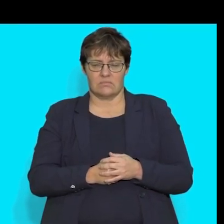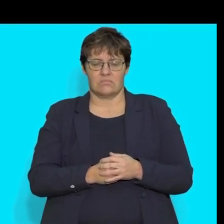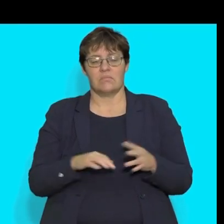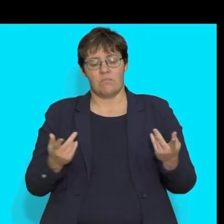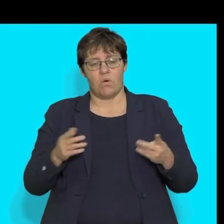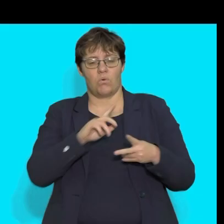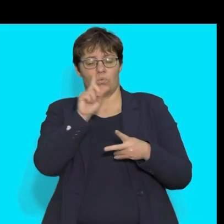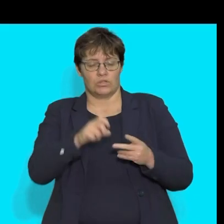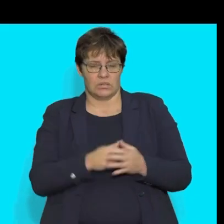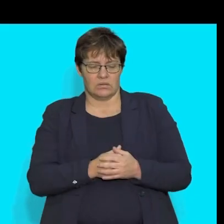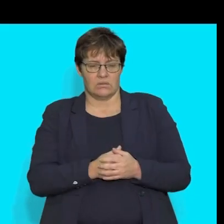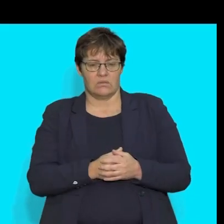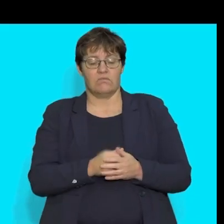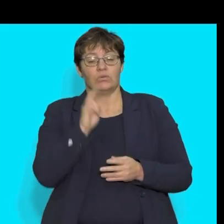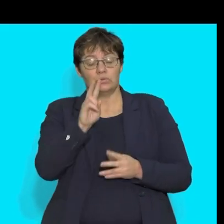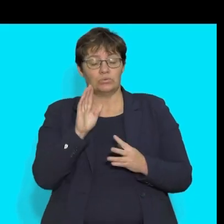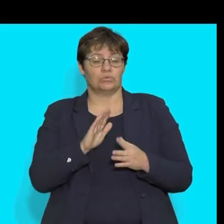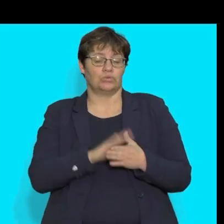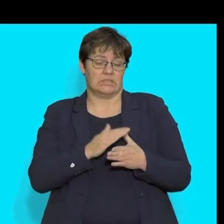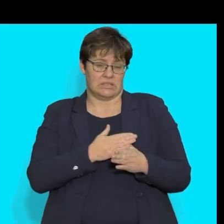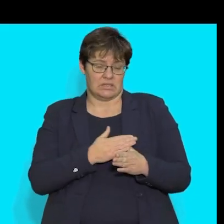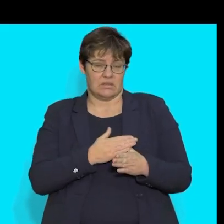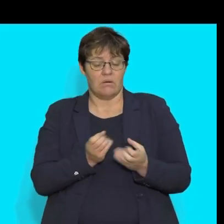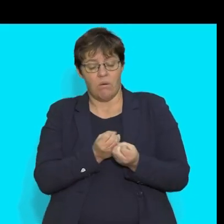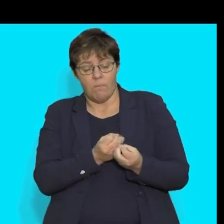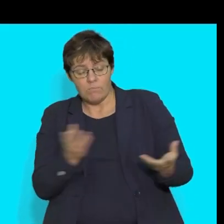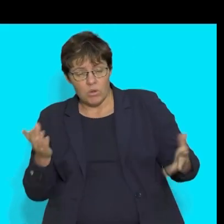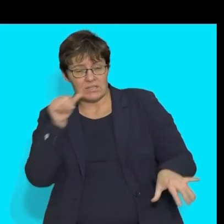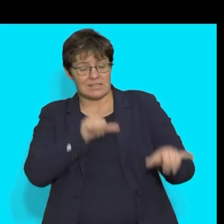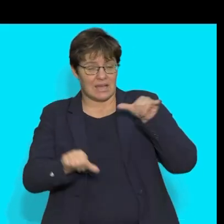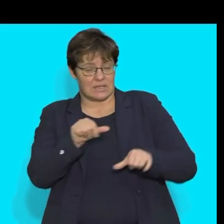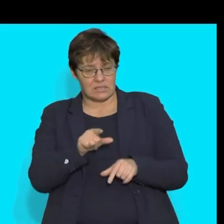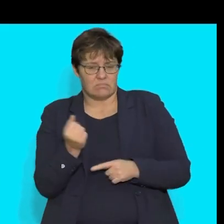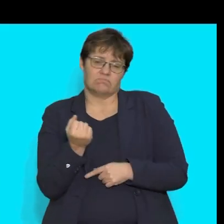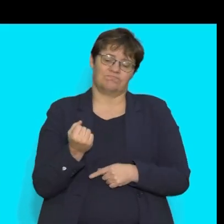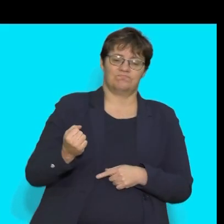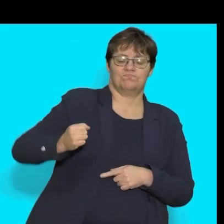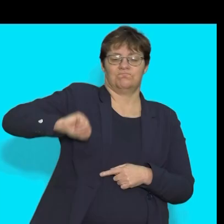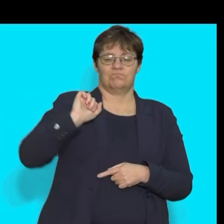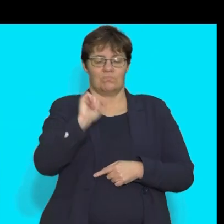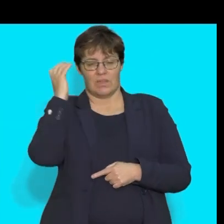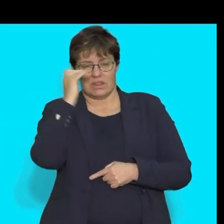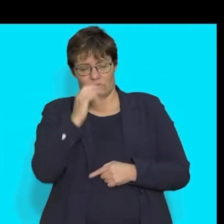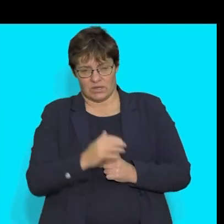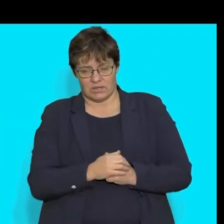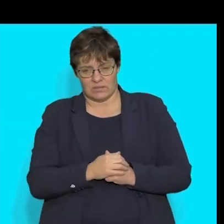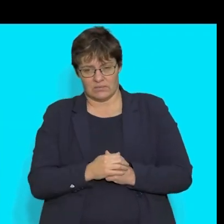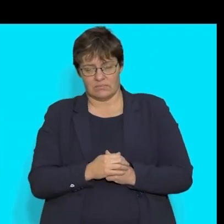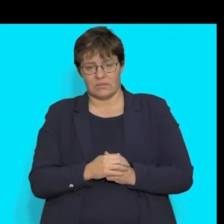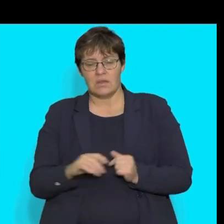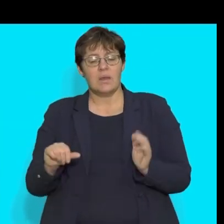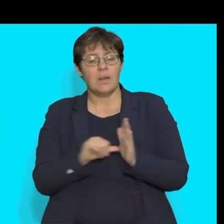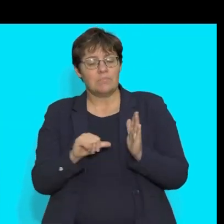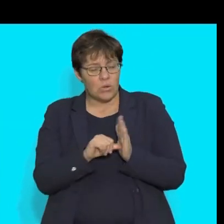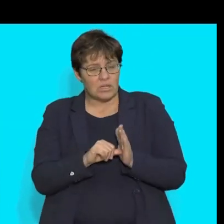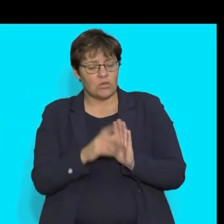Another question. Give two reasons why most scientists reject his theory. And guys, it's important that